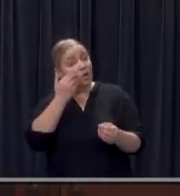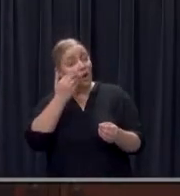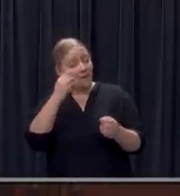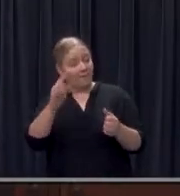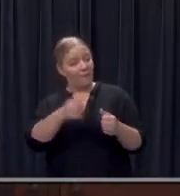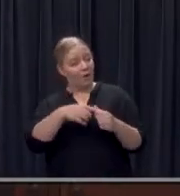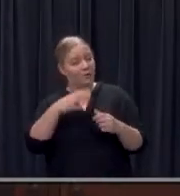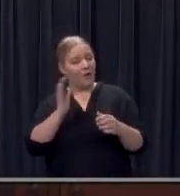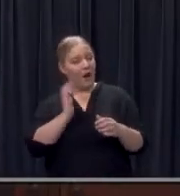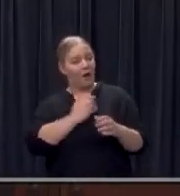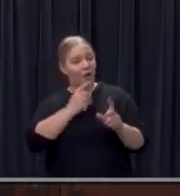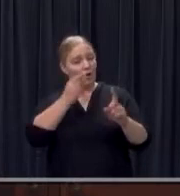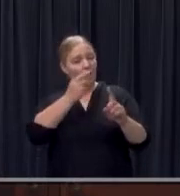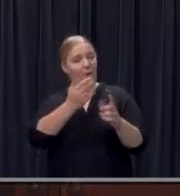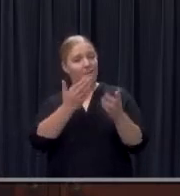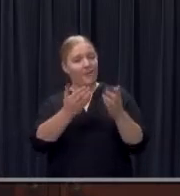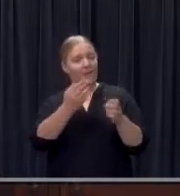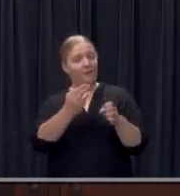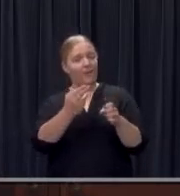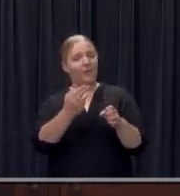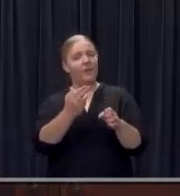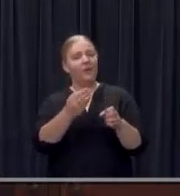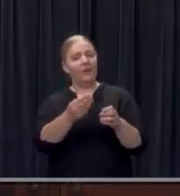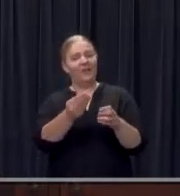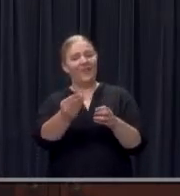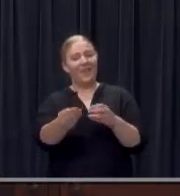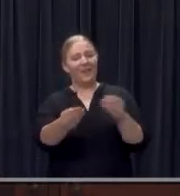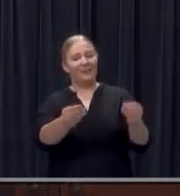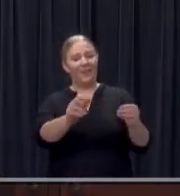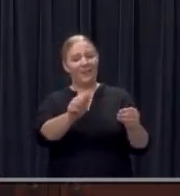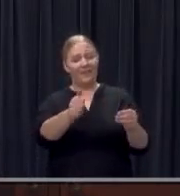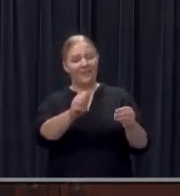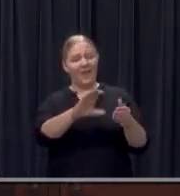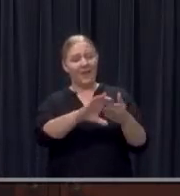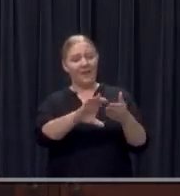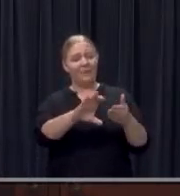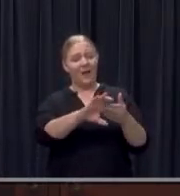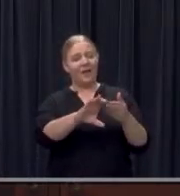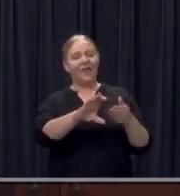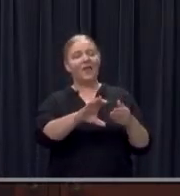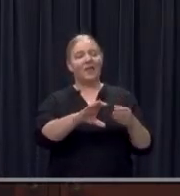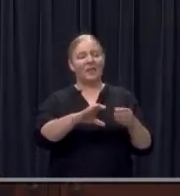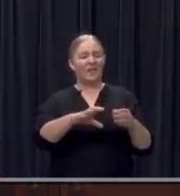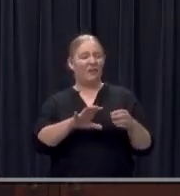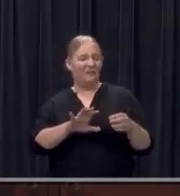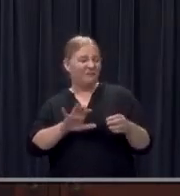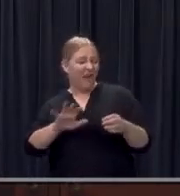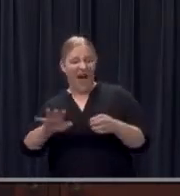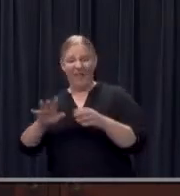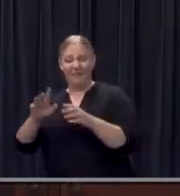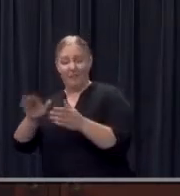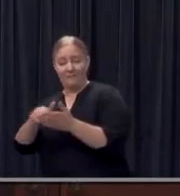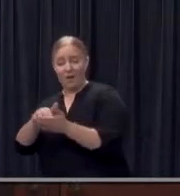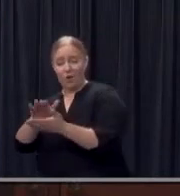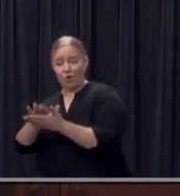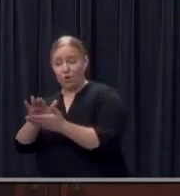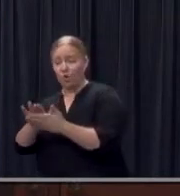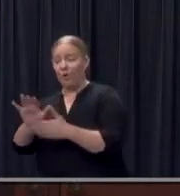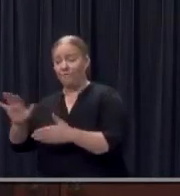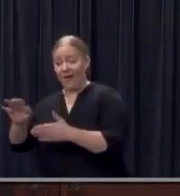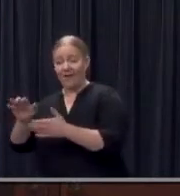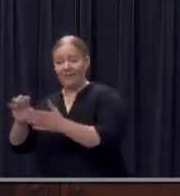intent was to maybe check out 10 badges to high schools, 5 to middle schools, 5 to elementaries, and have them check out to the subs each day.